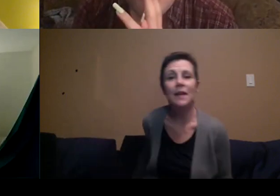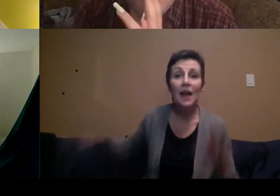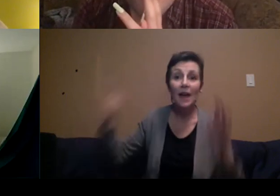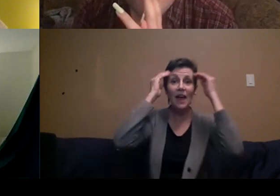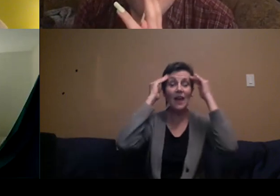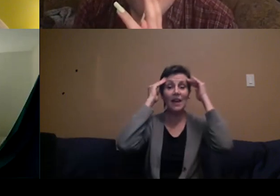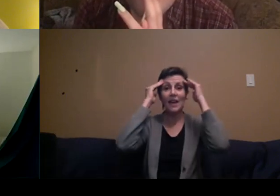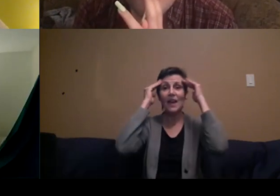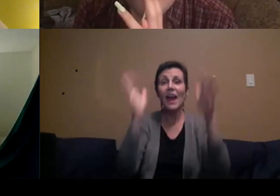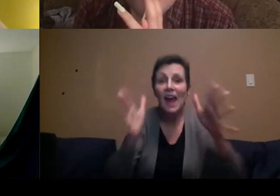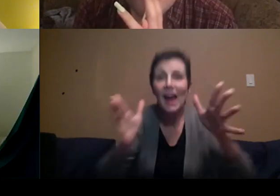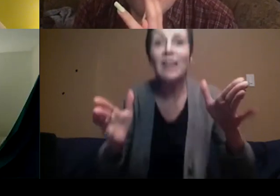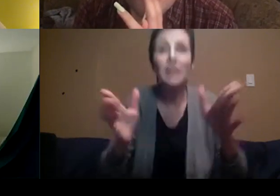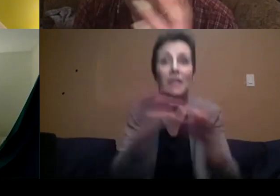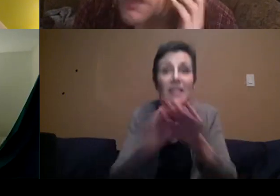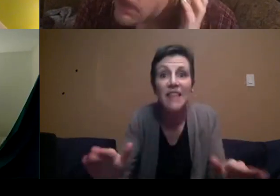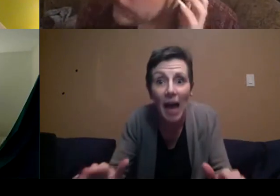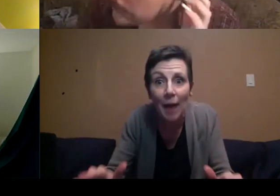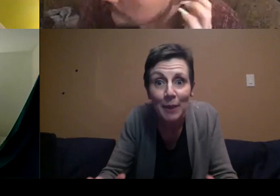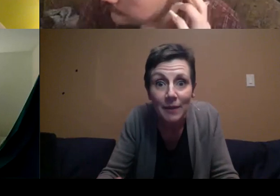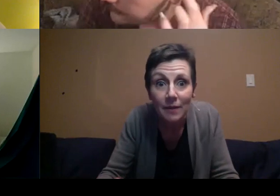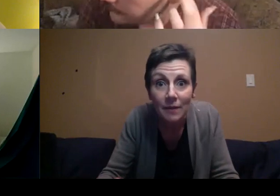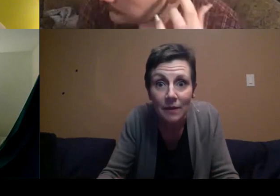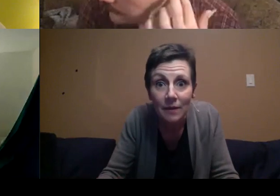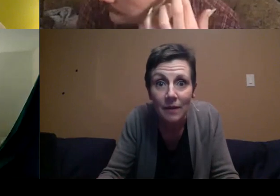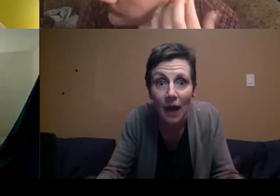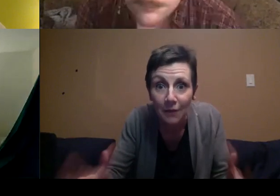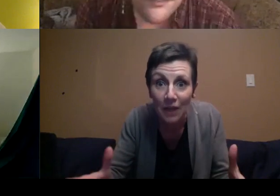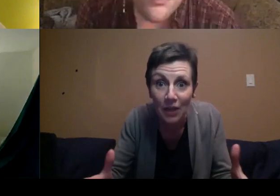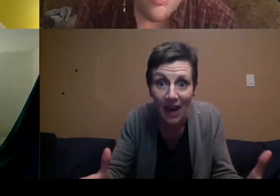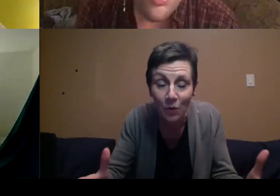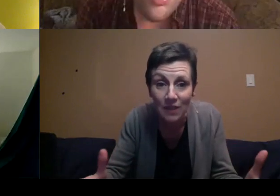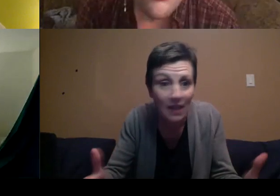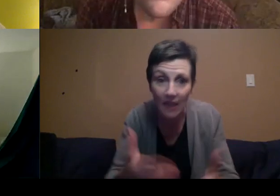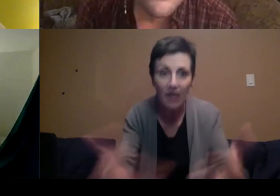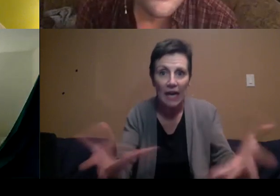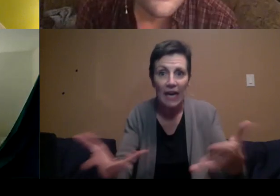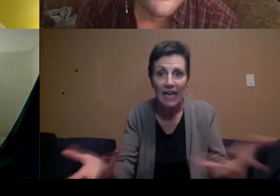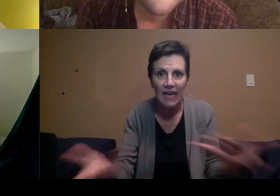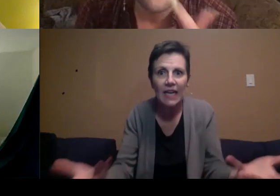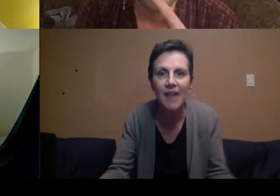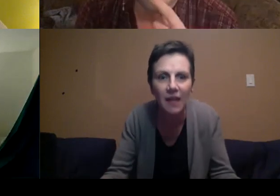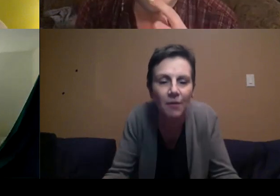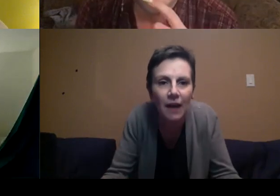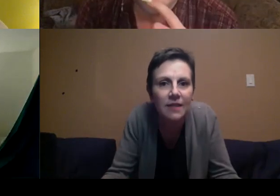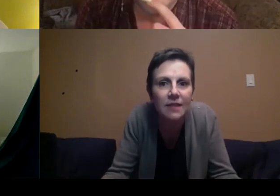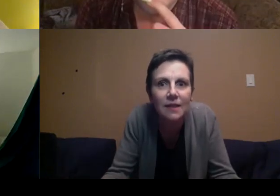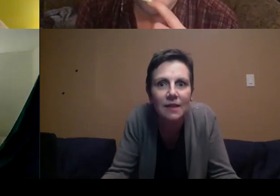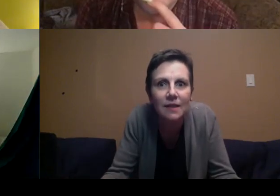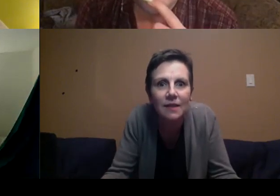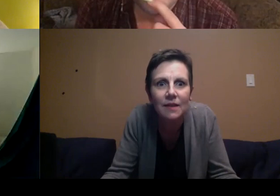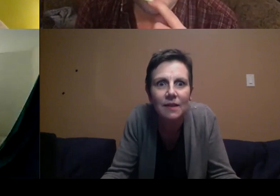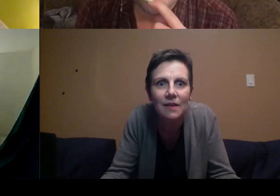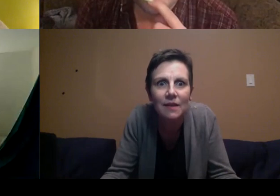up, especially if you won't get in hey, the boat. Stop. I figured it out. It's none of us.